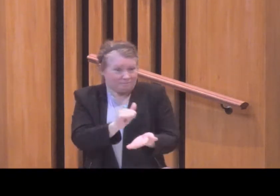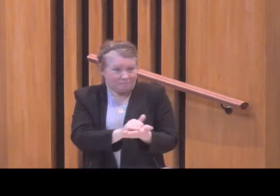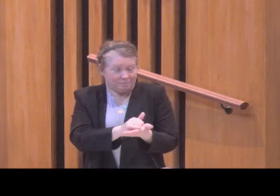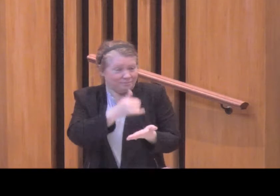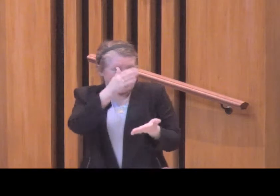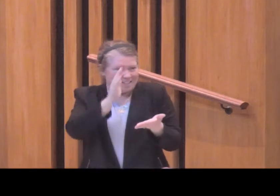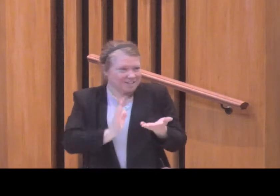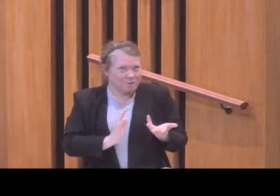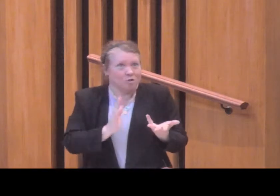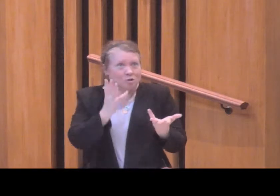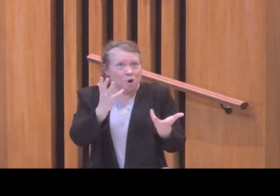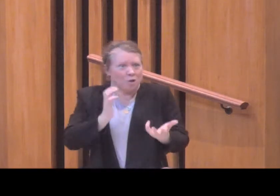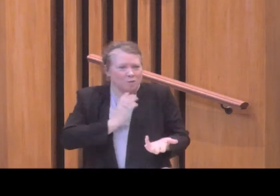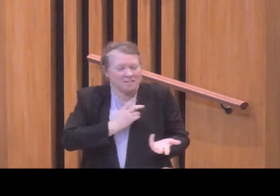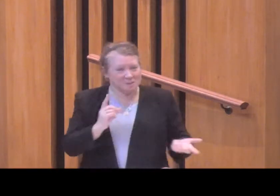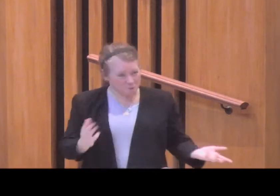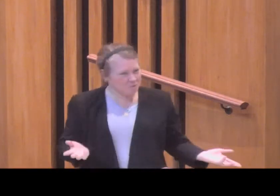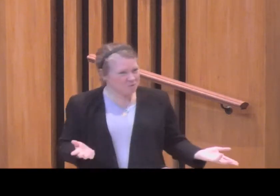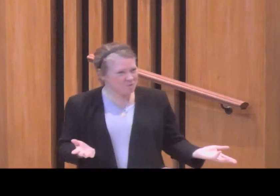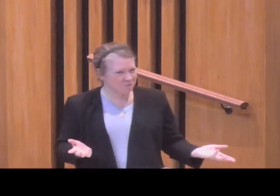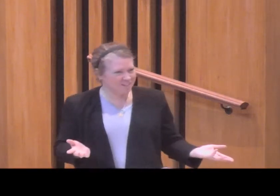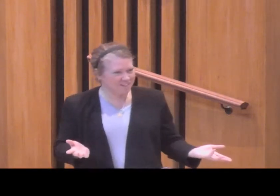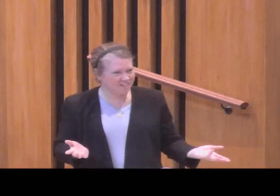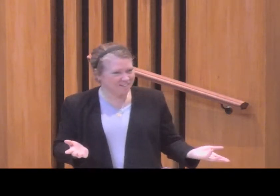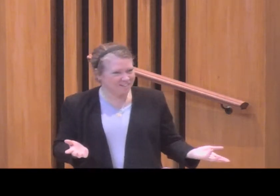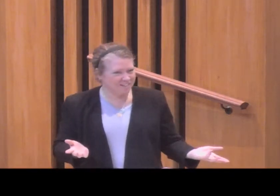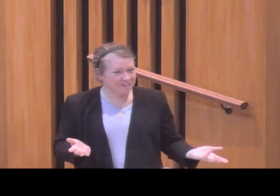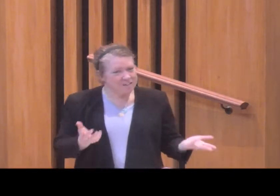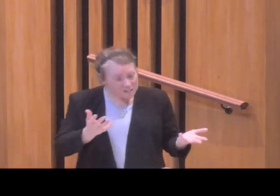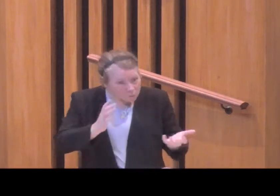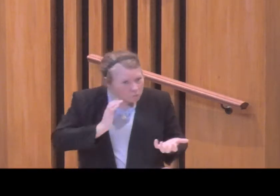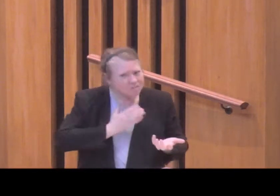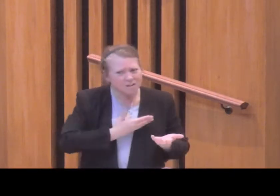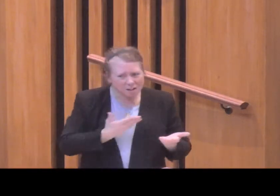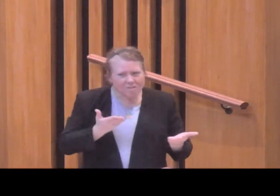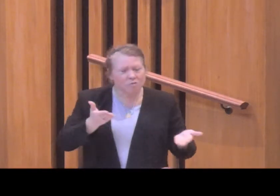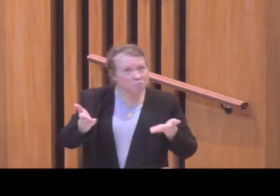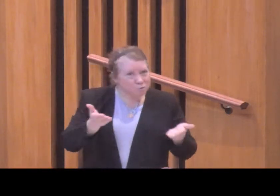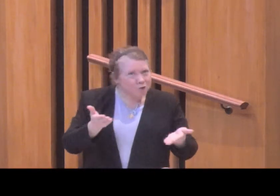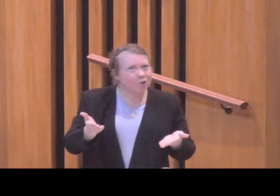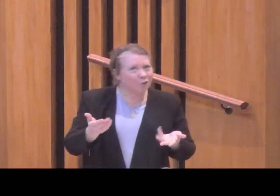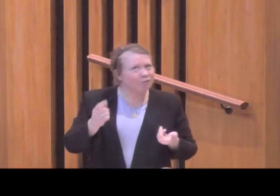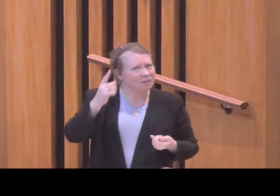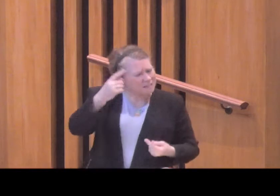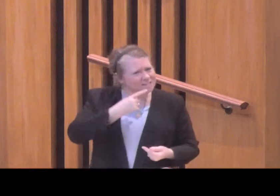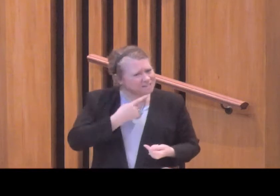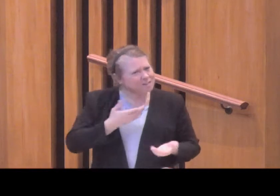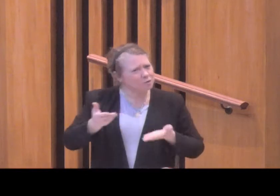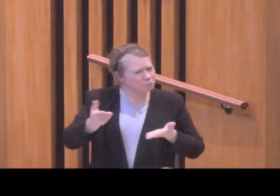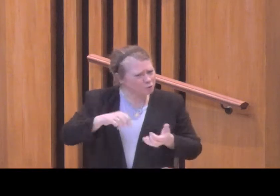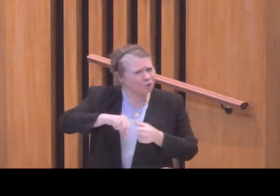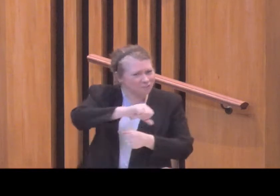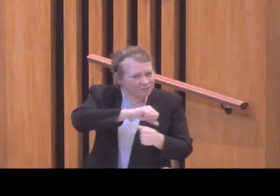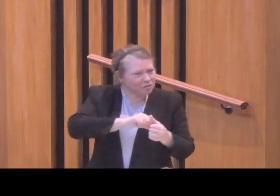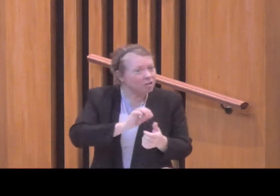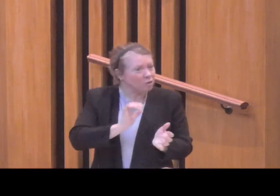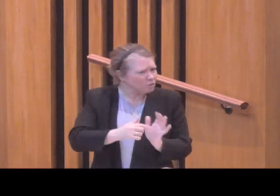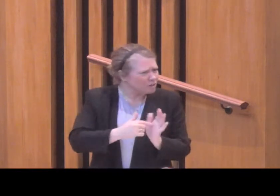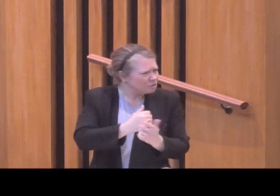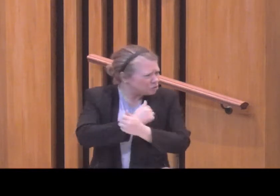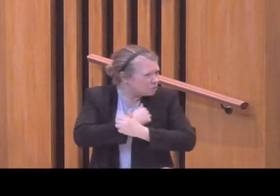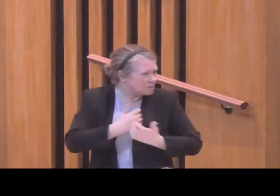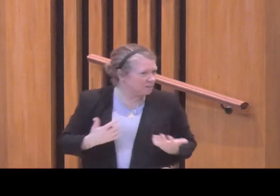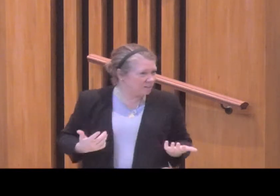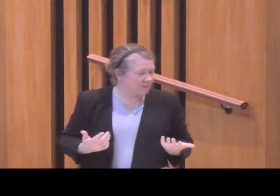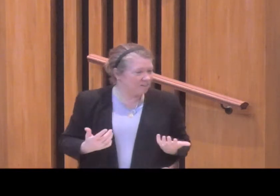God asks us to do, for us to be faithful. And the season of Lent, particularly